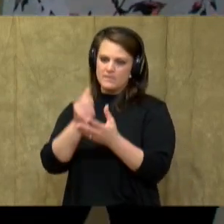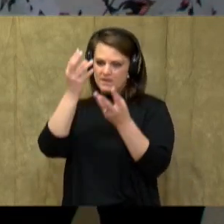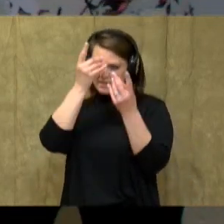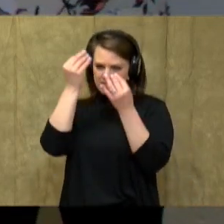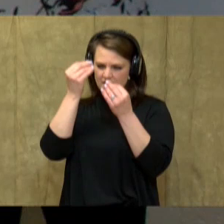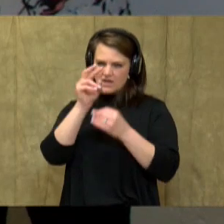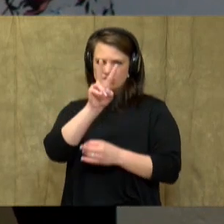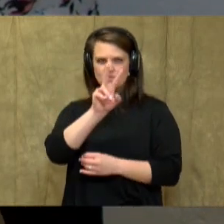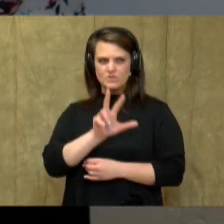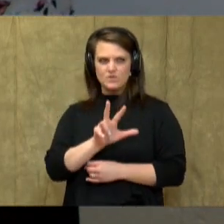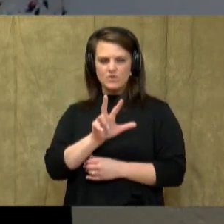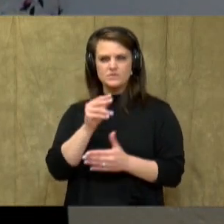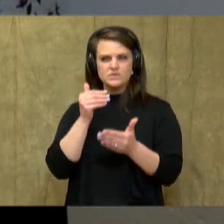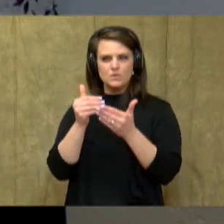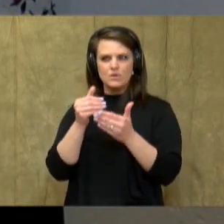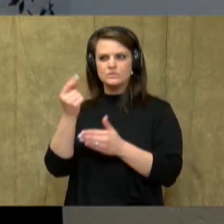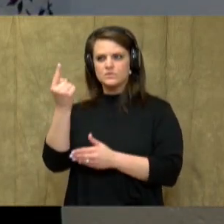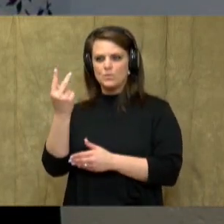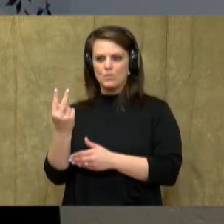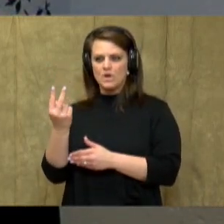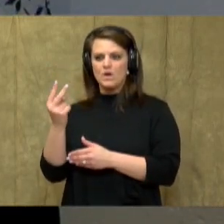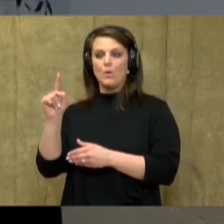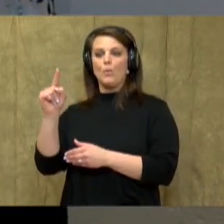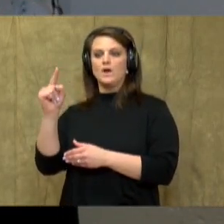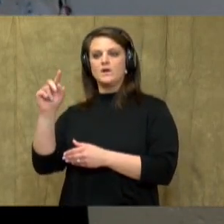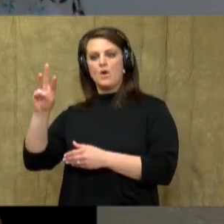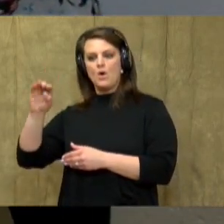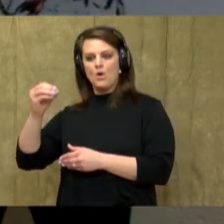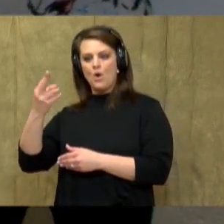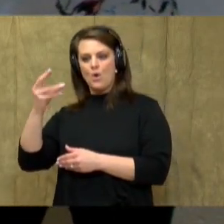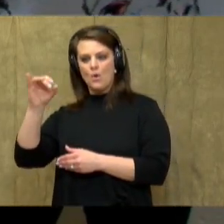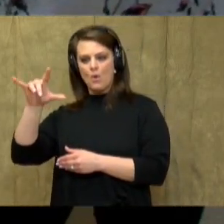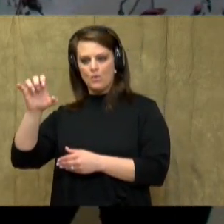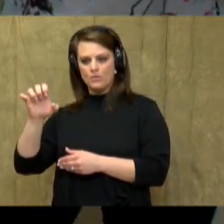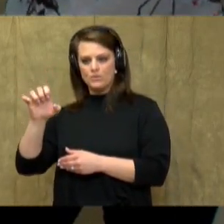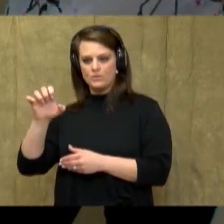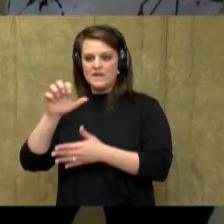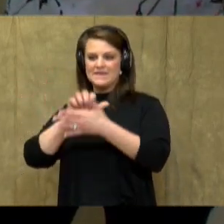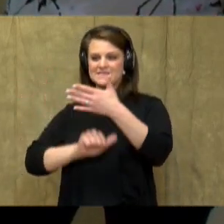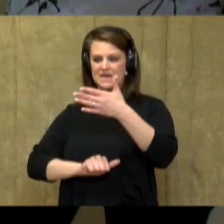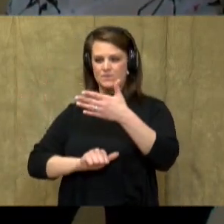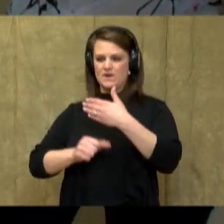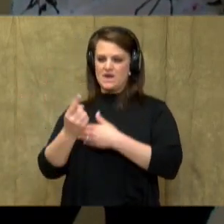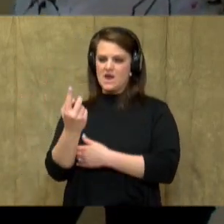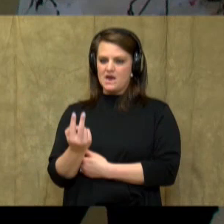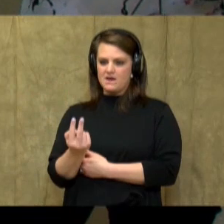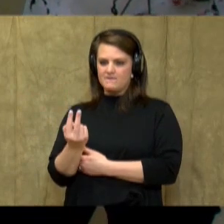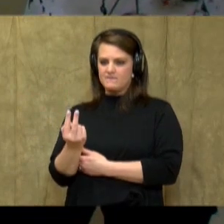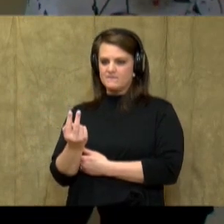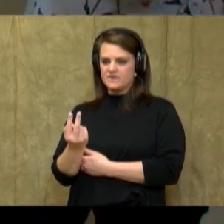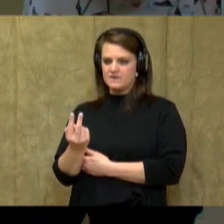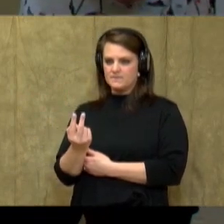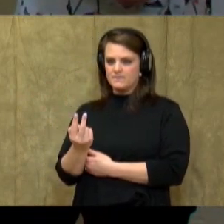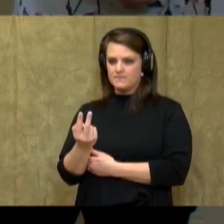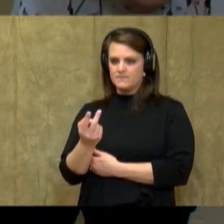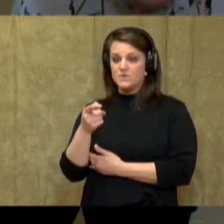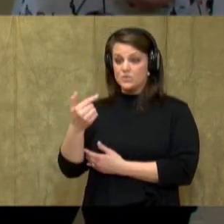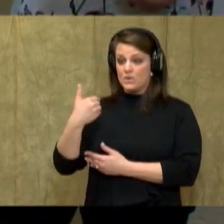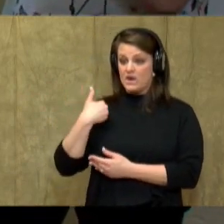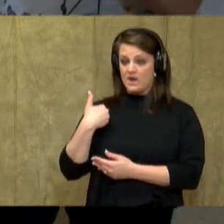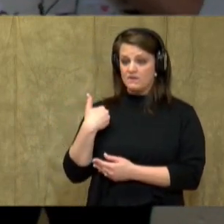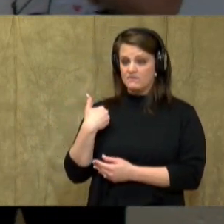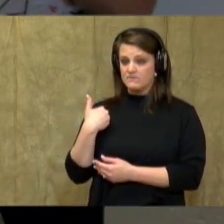that 2/3 is close to a whole. Taking away definitely a half, you're going to